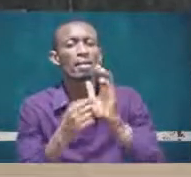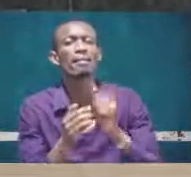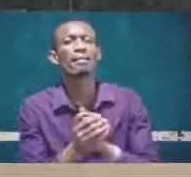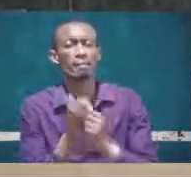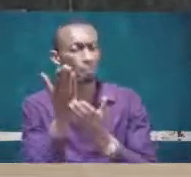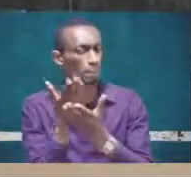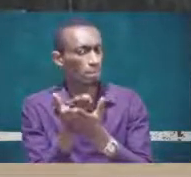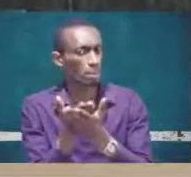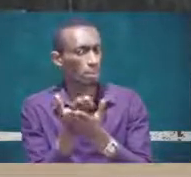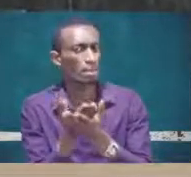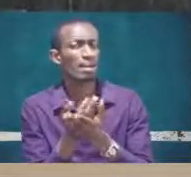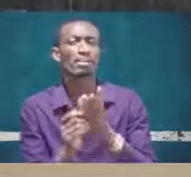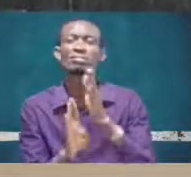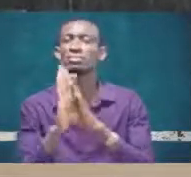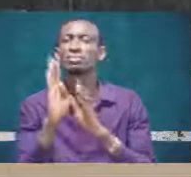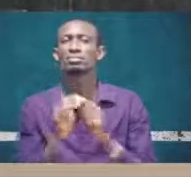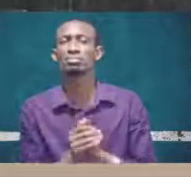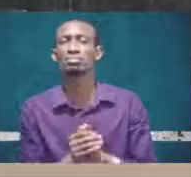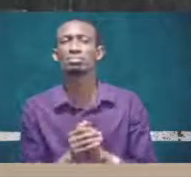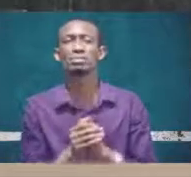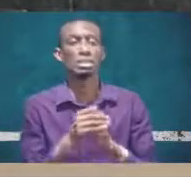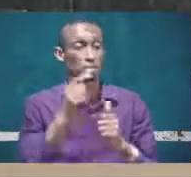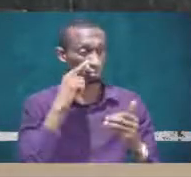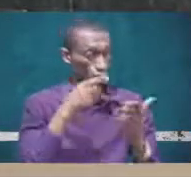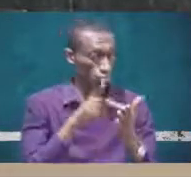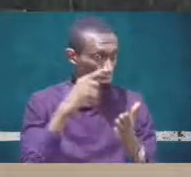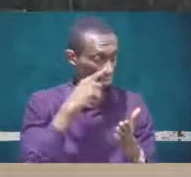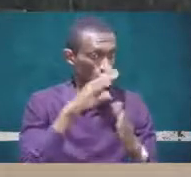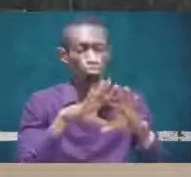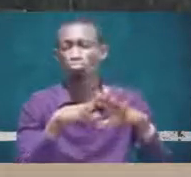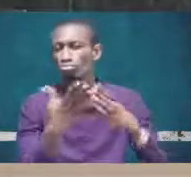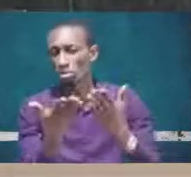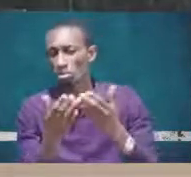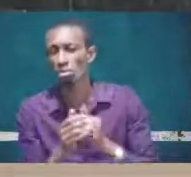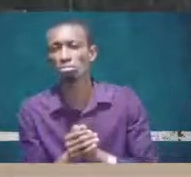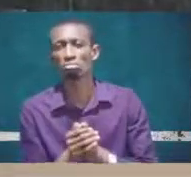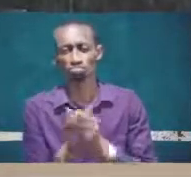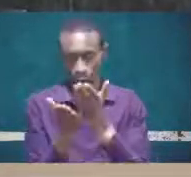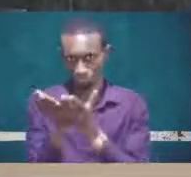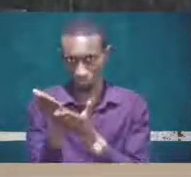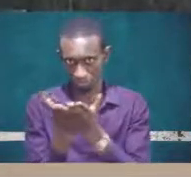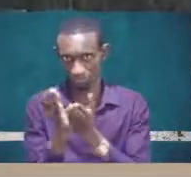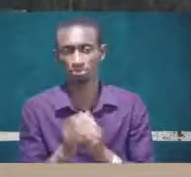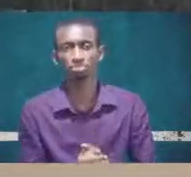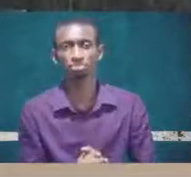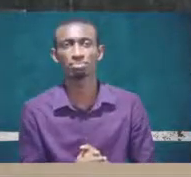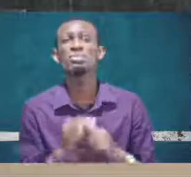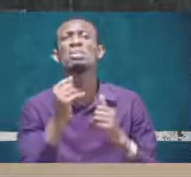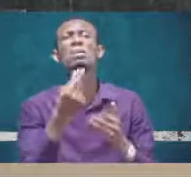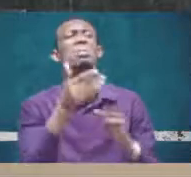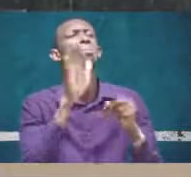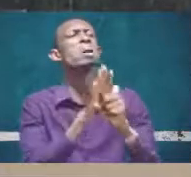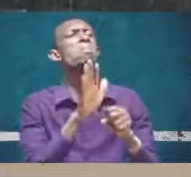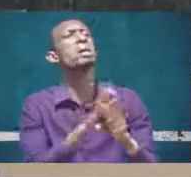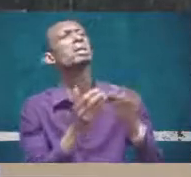of goods and services. Lead to an increase in demand of goods and services. If there is a lot of